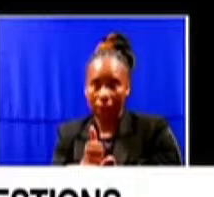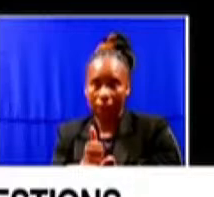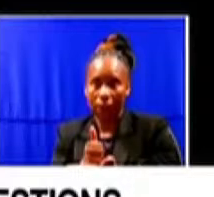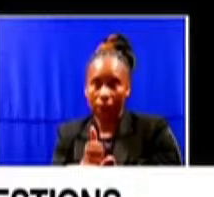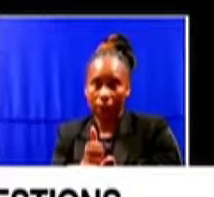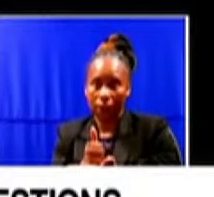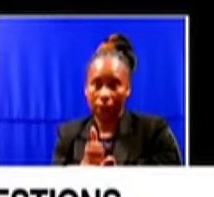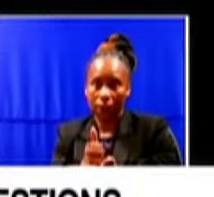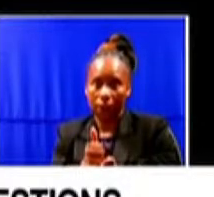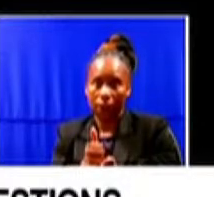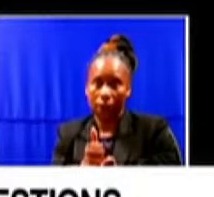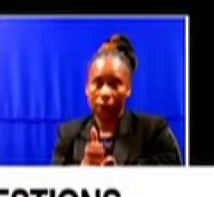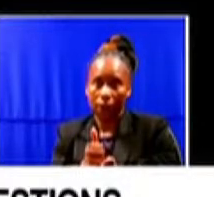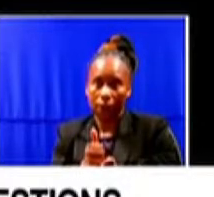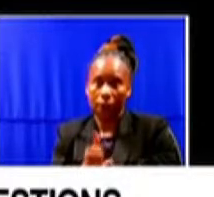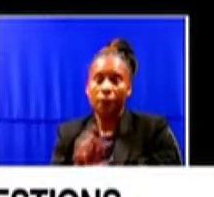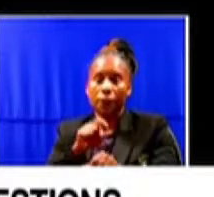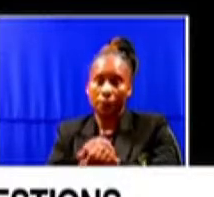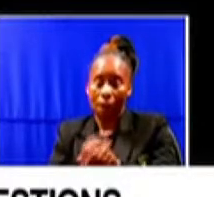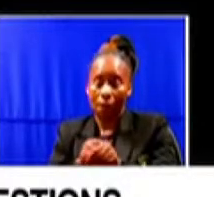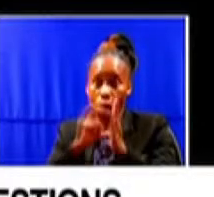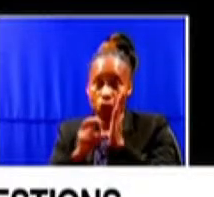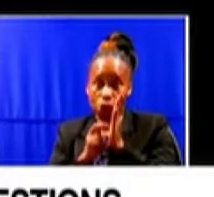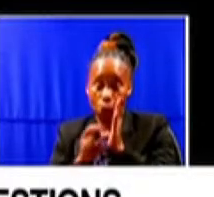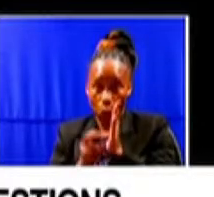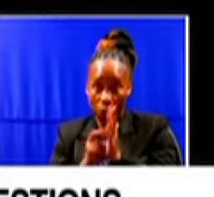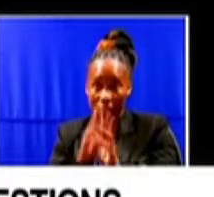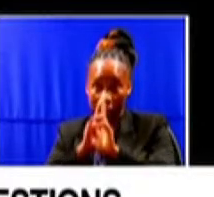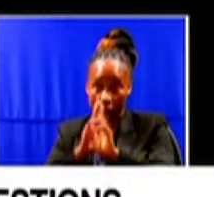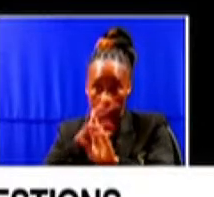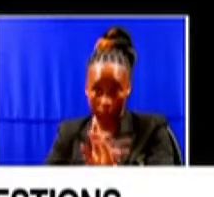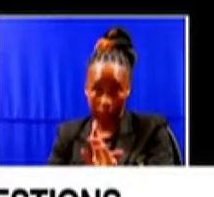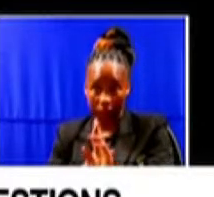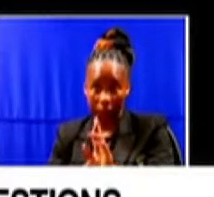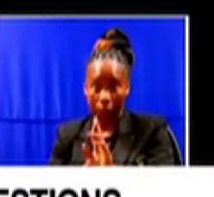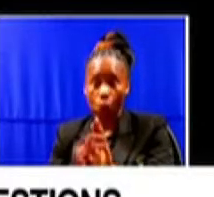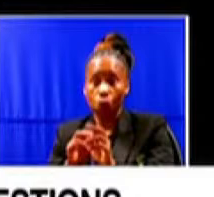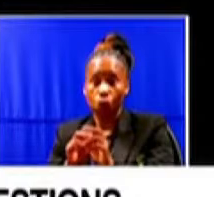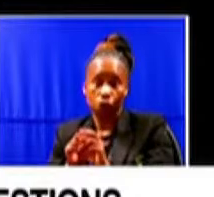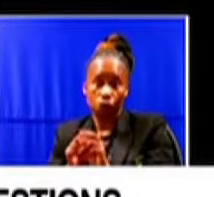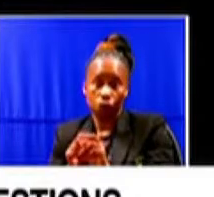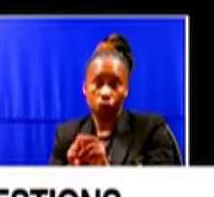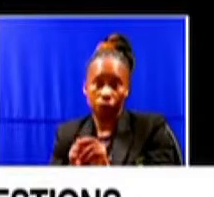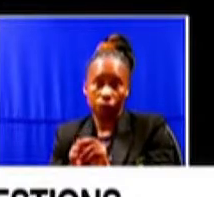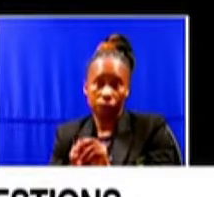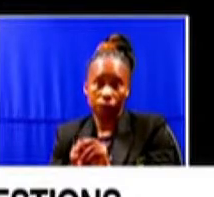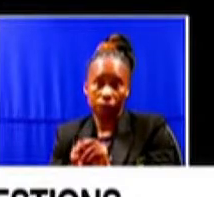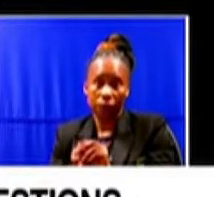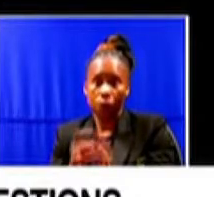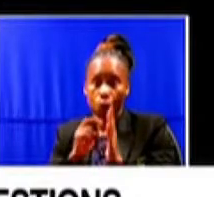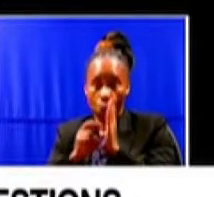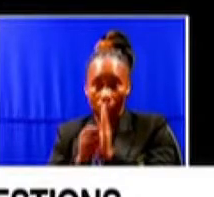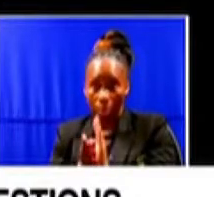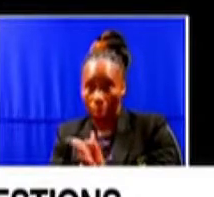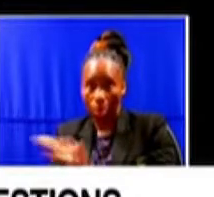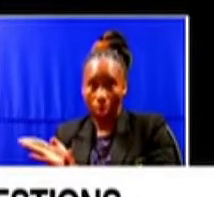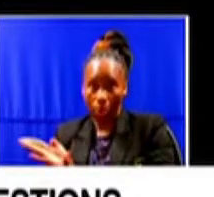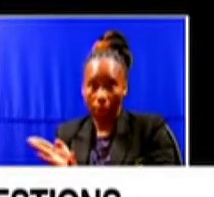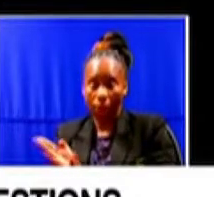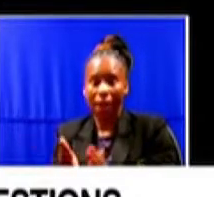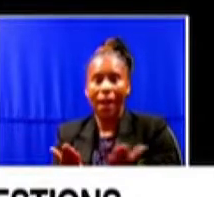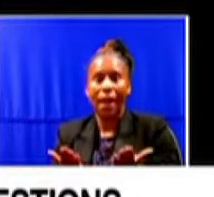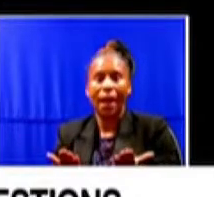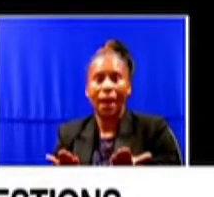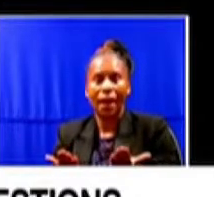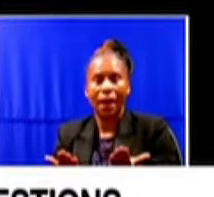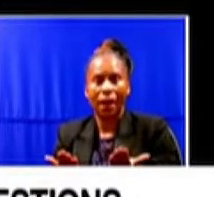honorable member, when you break the rules, you must expect that